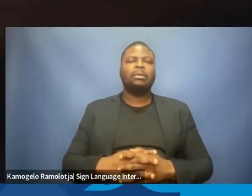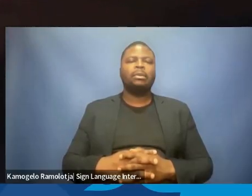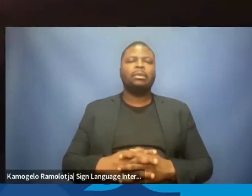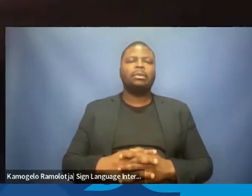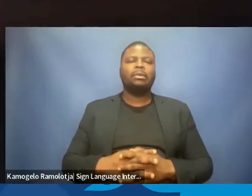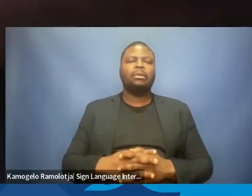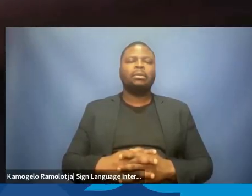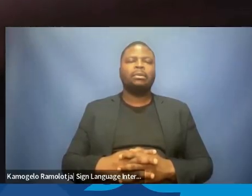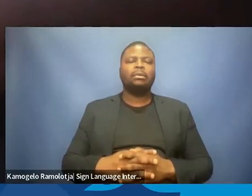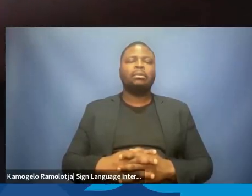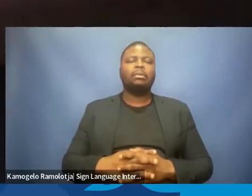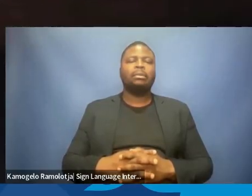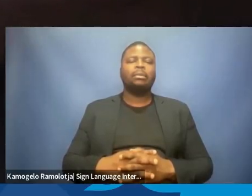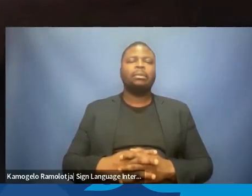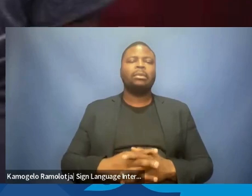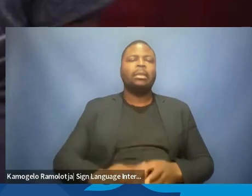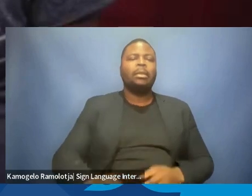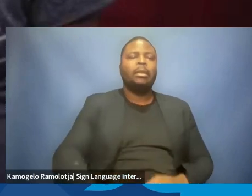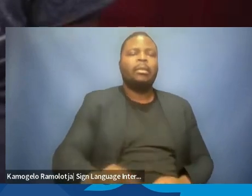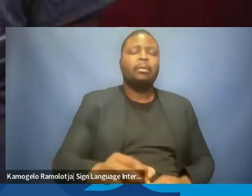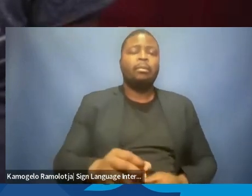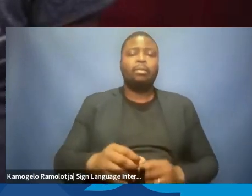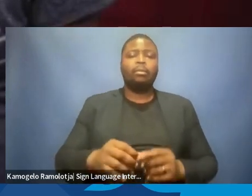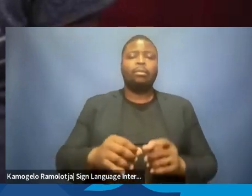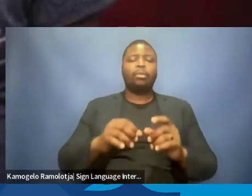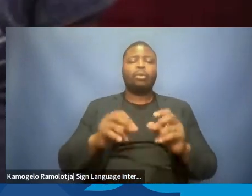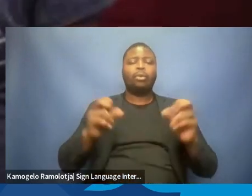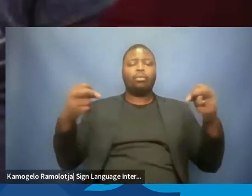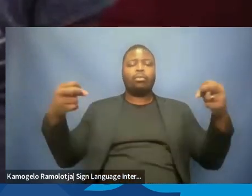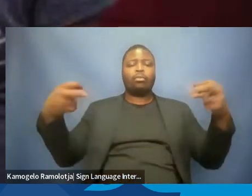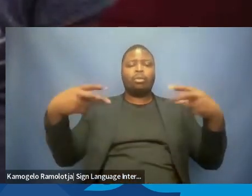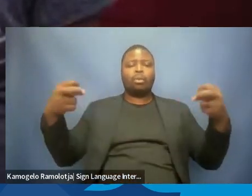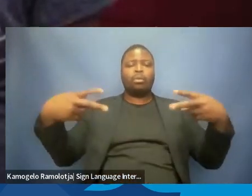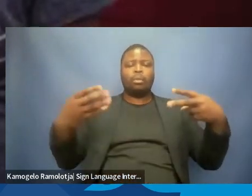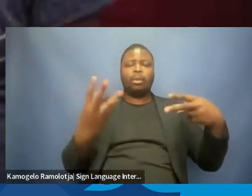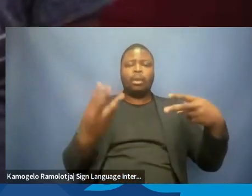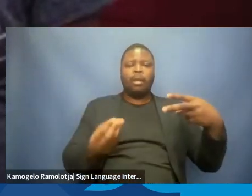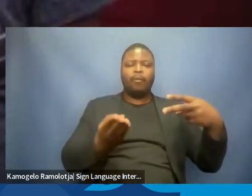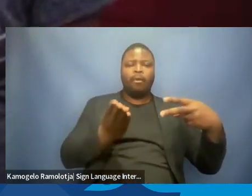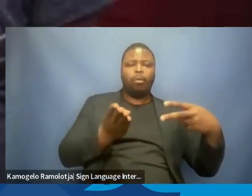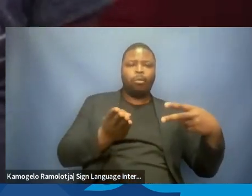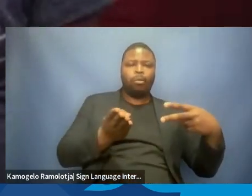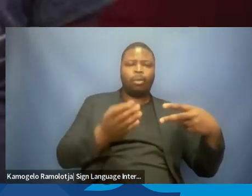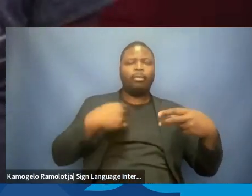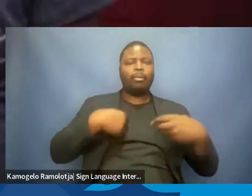I was a drug addict starting from 2012